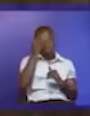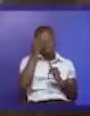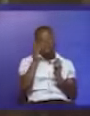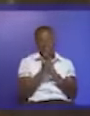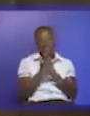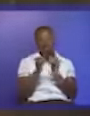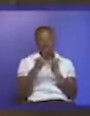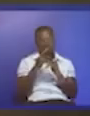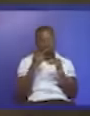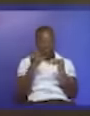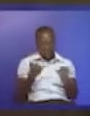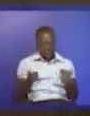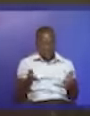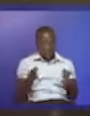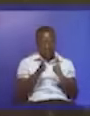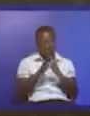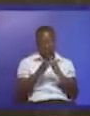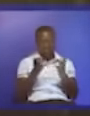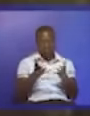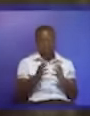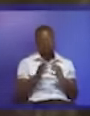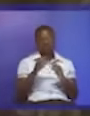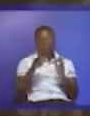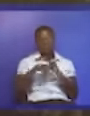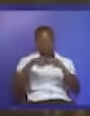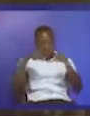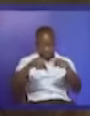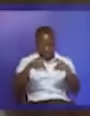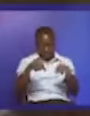from this conference and even tonight,